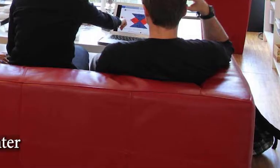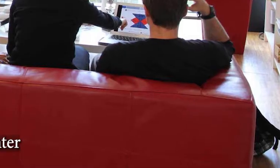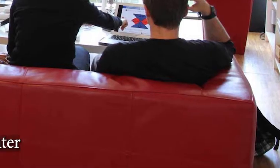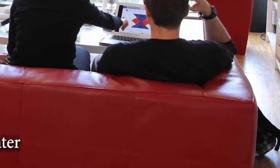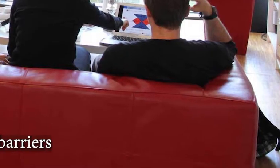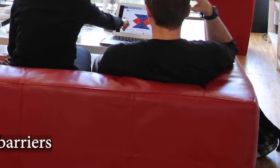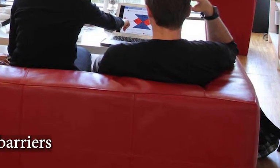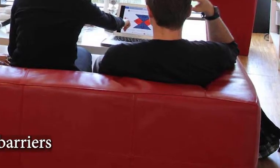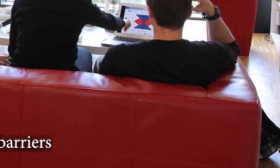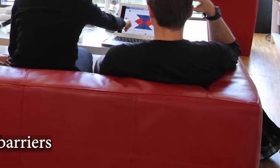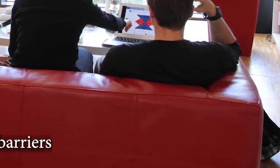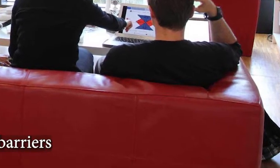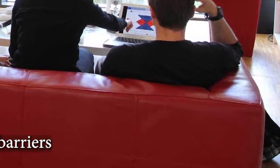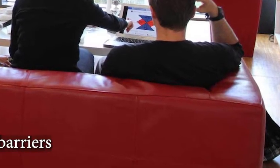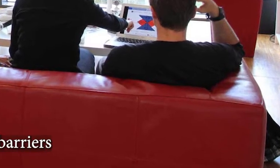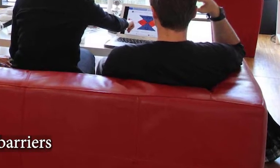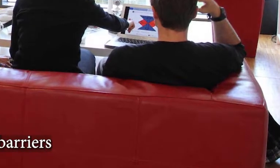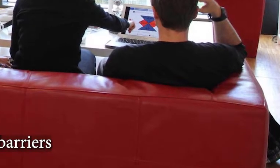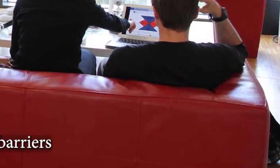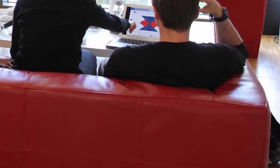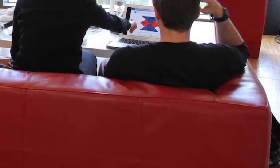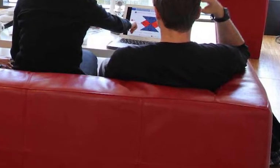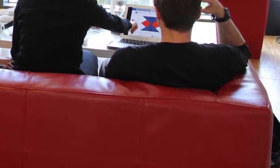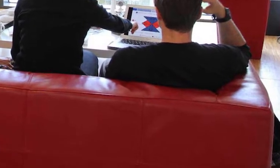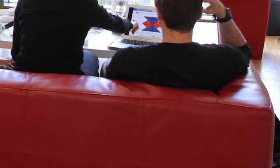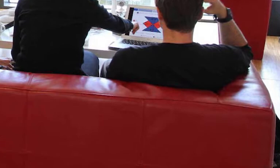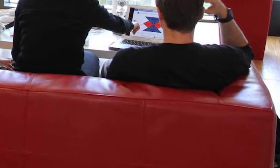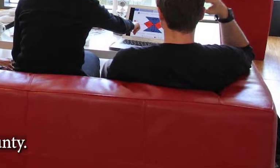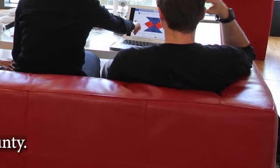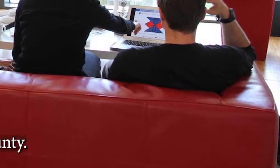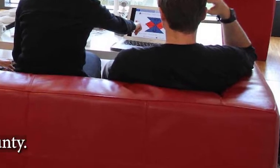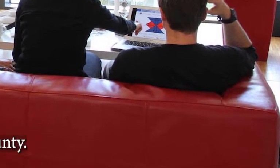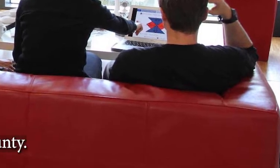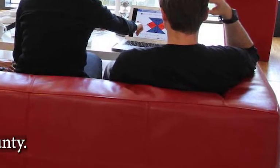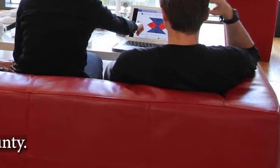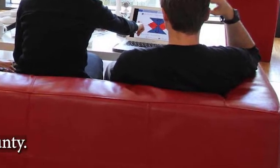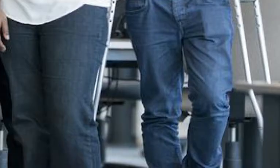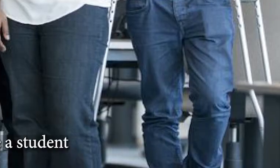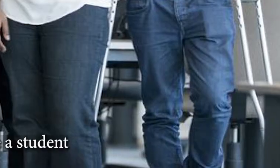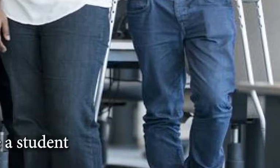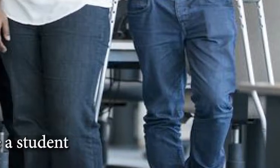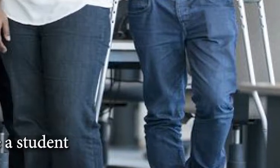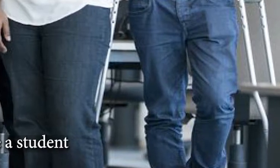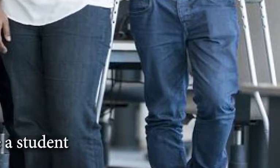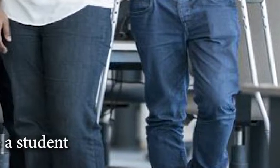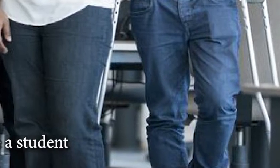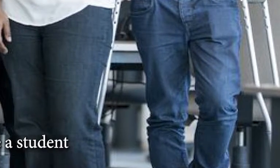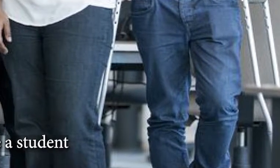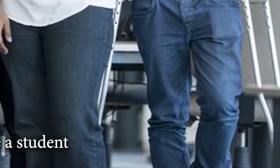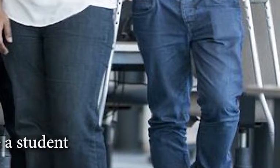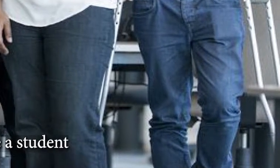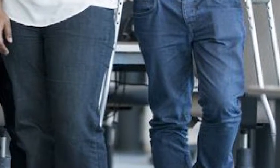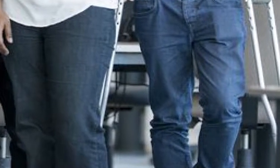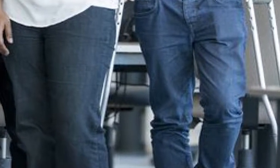The Placer Center has truly broken down the barriers to access to higher education in Placer County. It's been a game changer